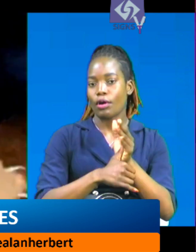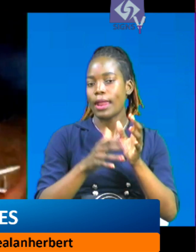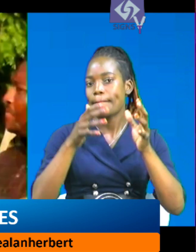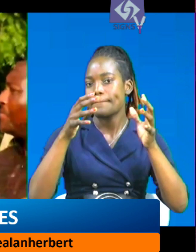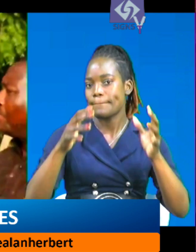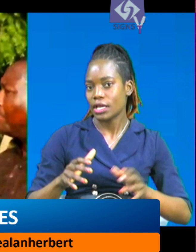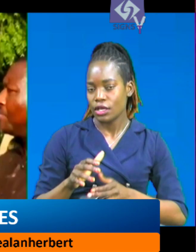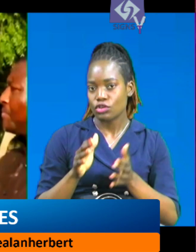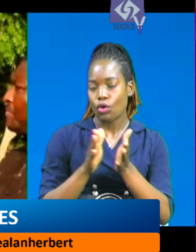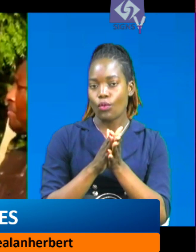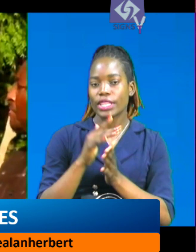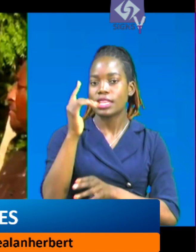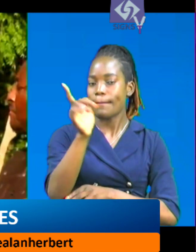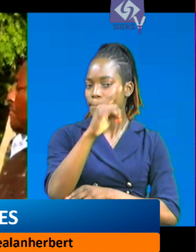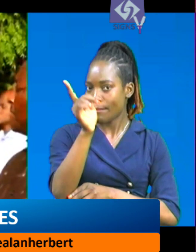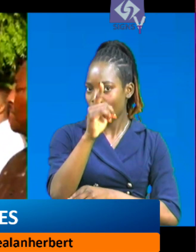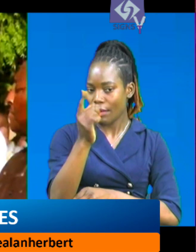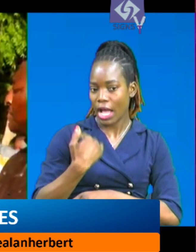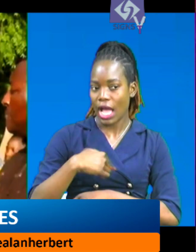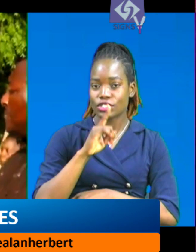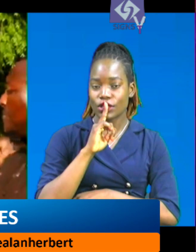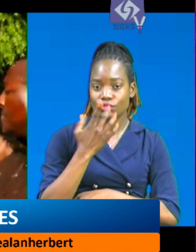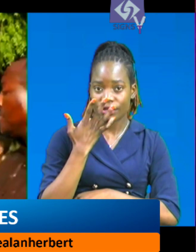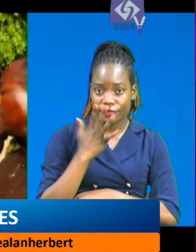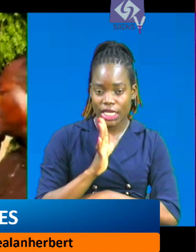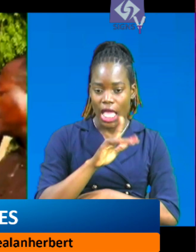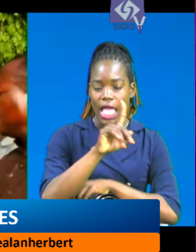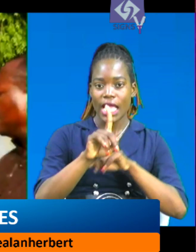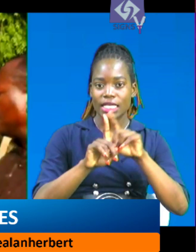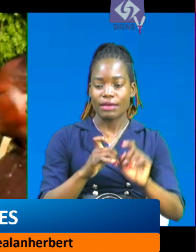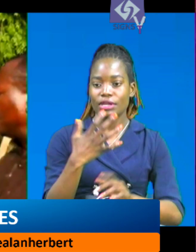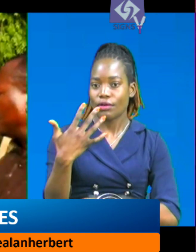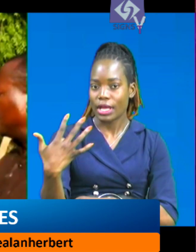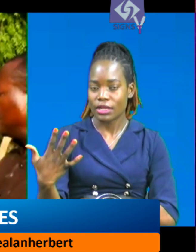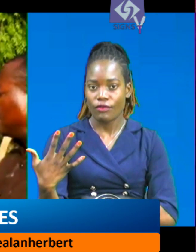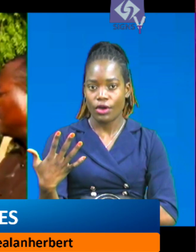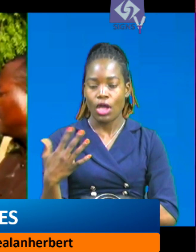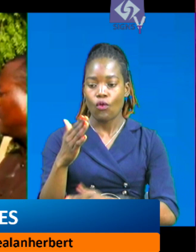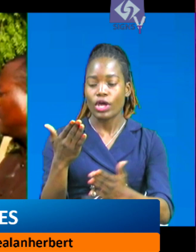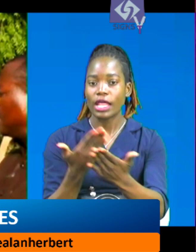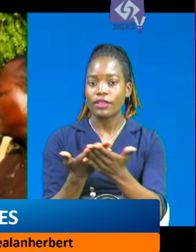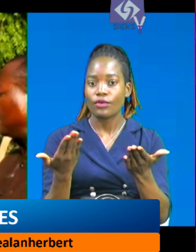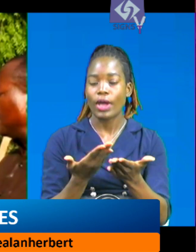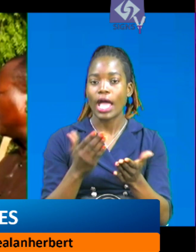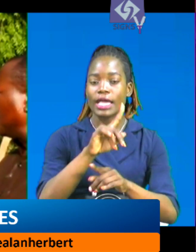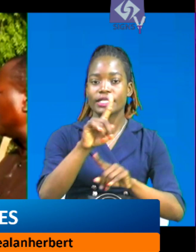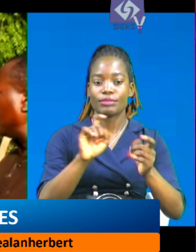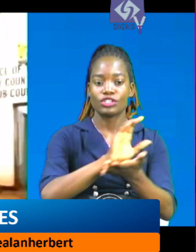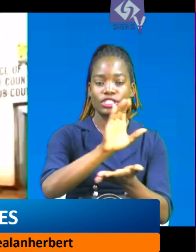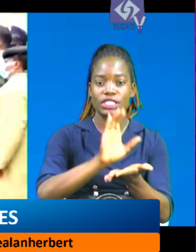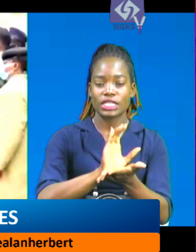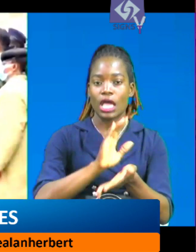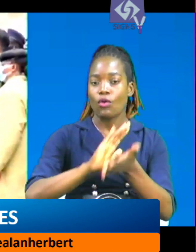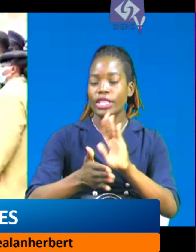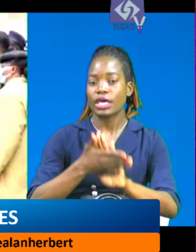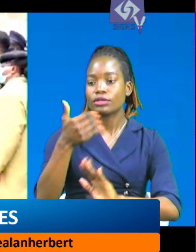So with the choppers, we are assured that the examination materials will reach the examination centers without